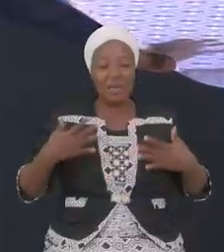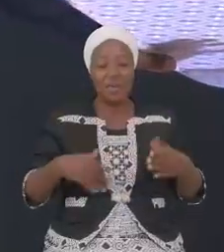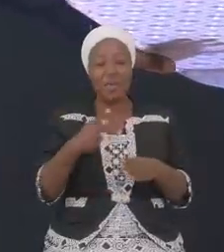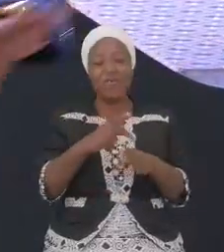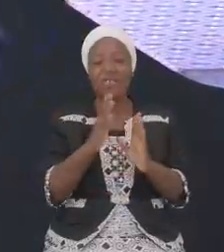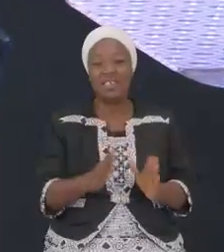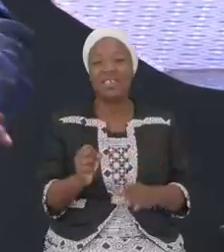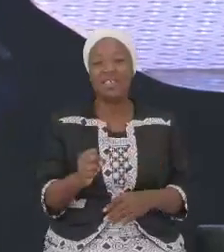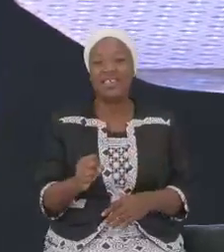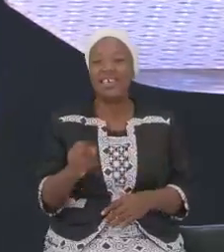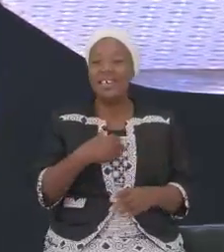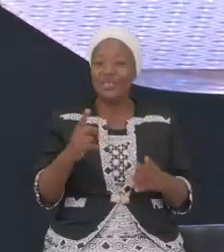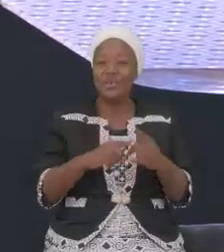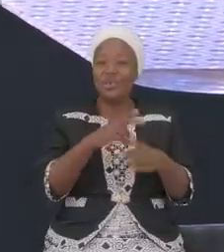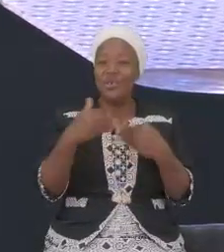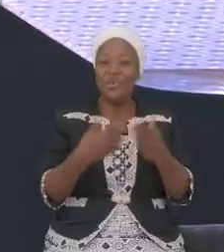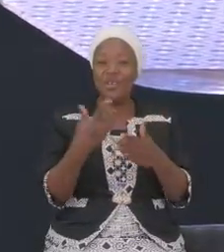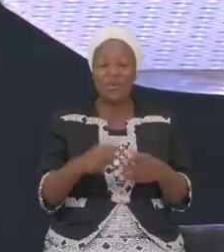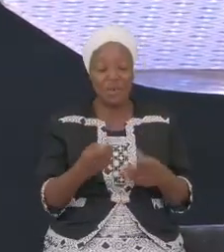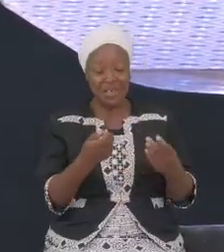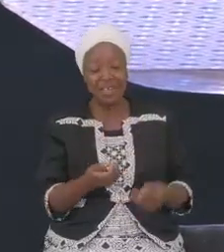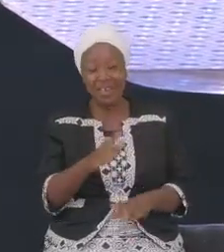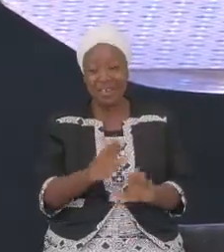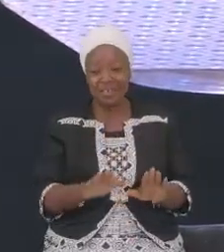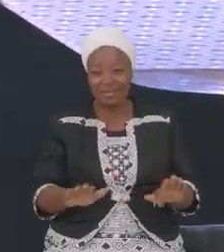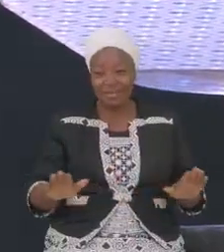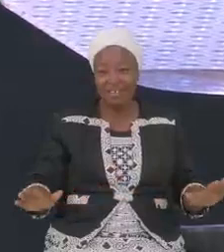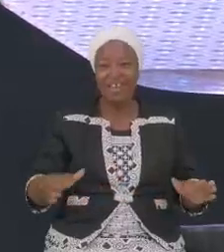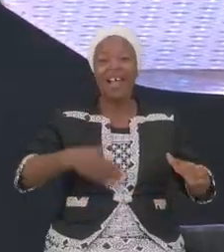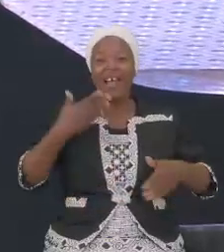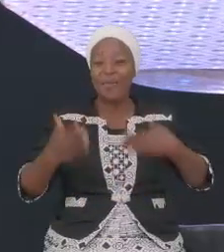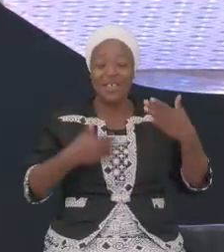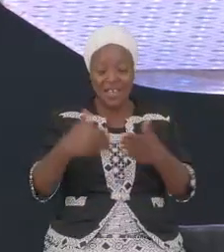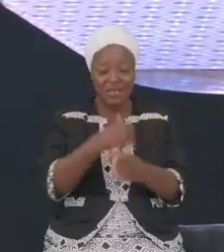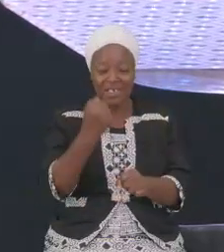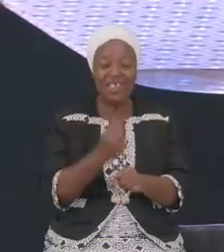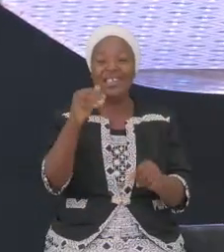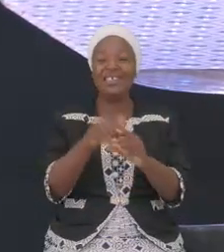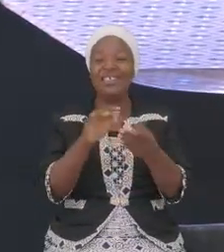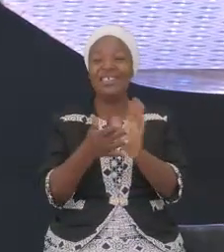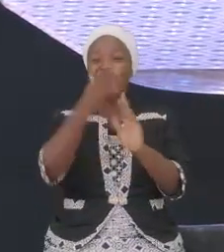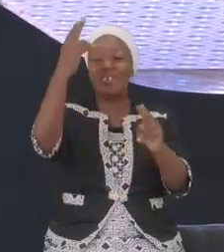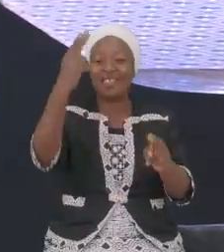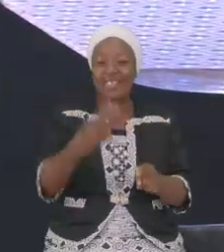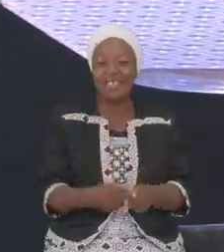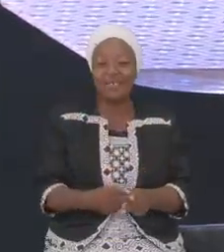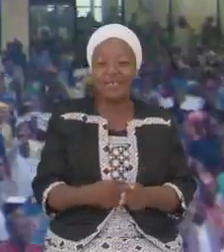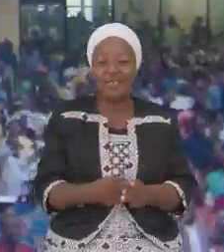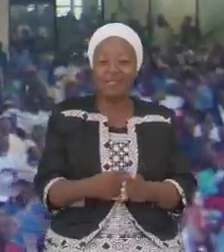professionals, and to our little, little children, Happy New Year in Jesus' name.